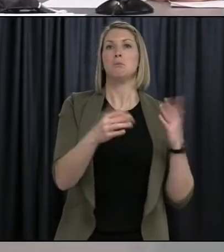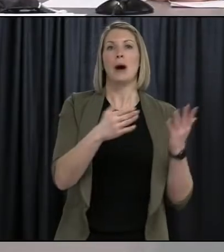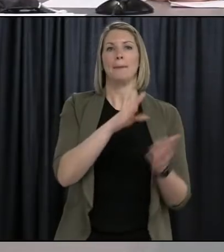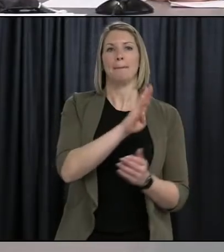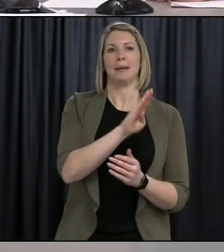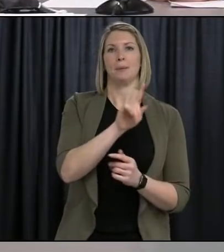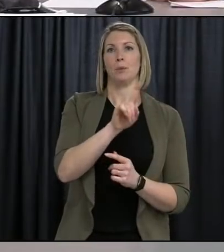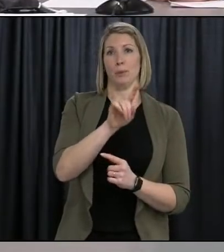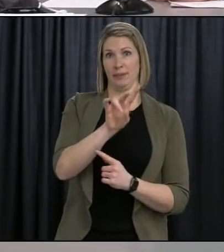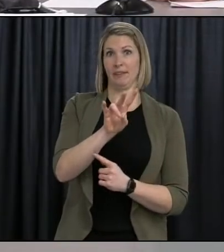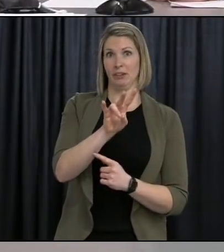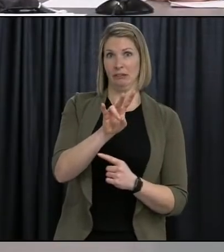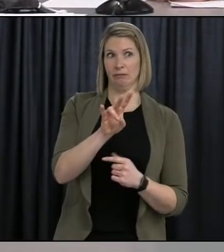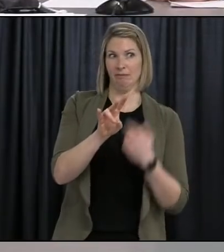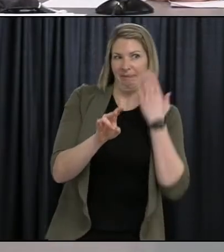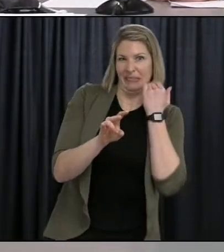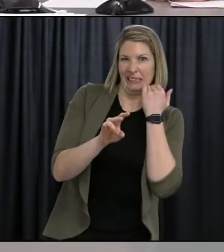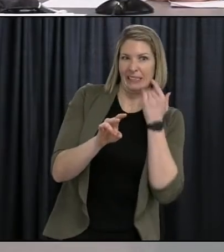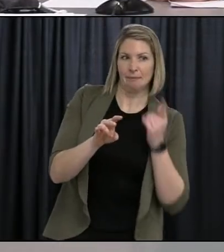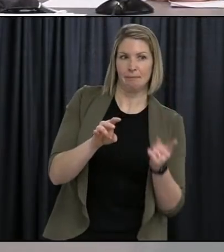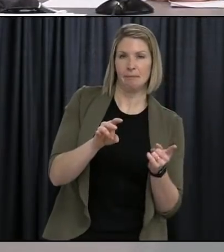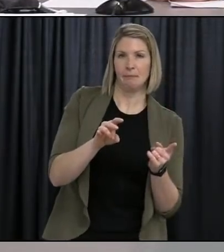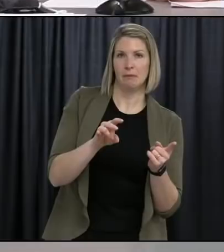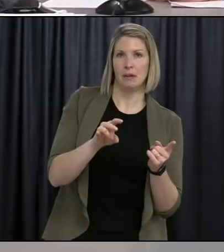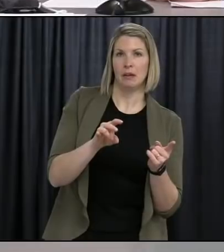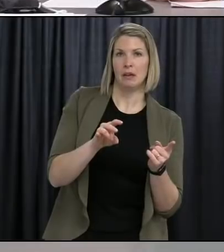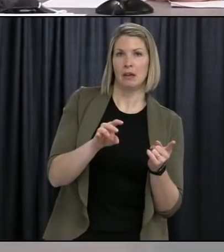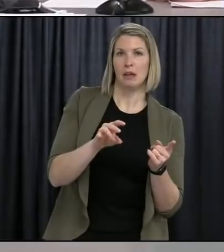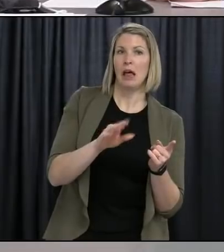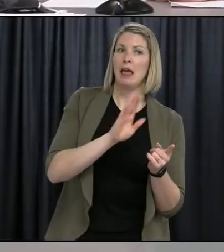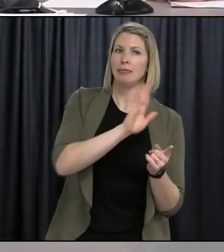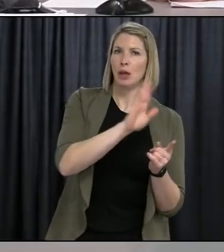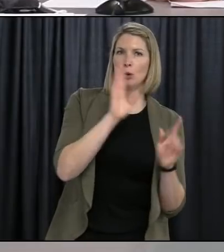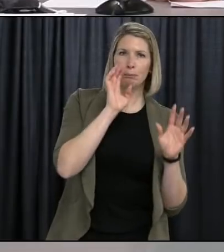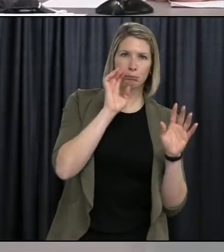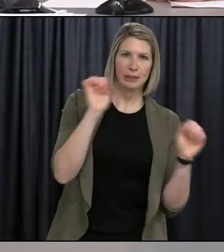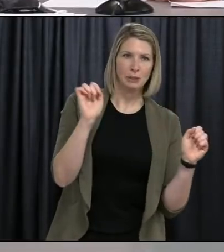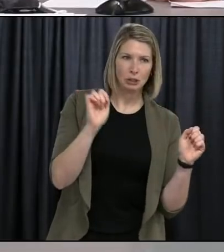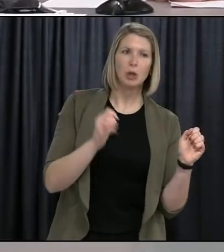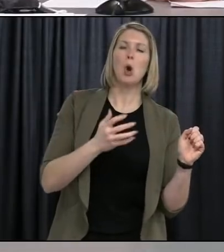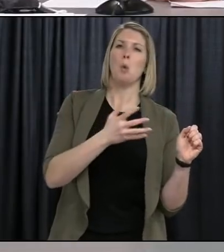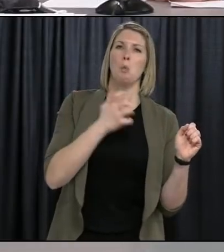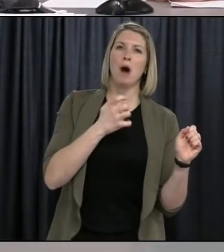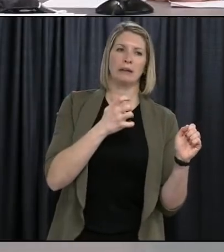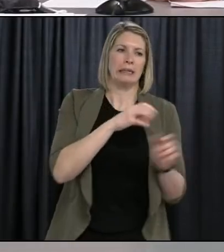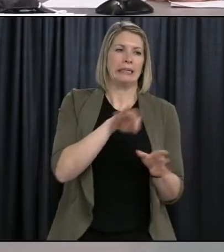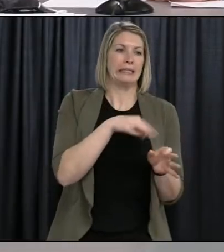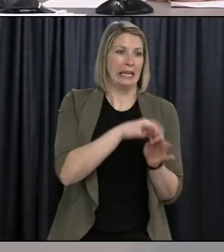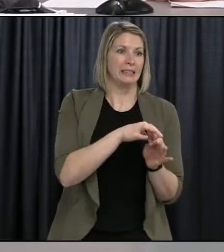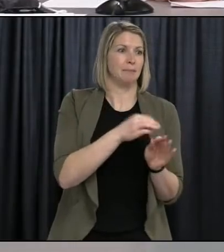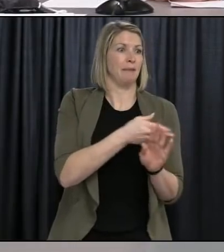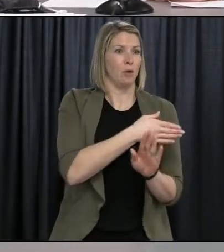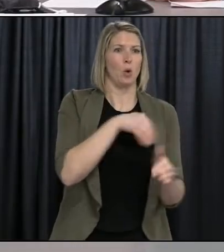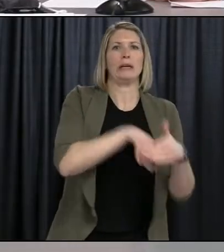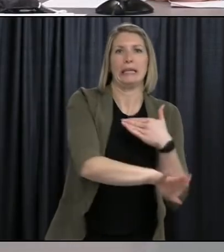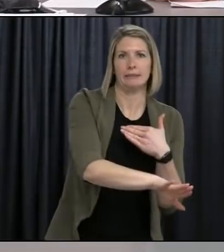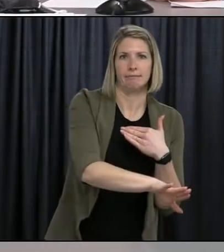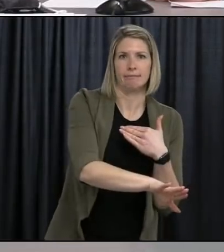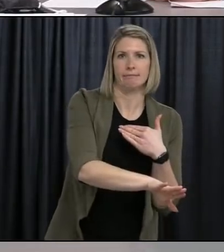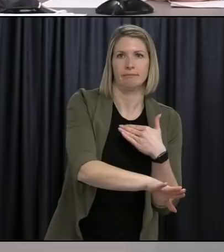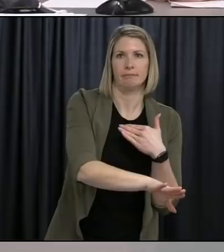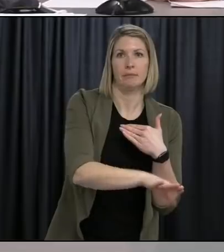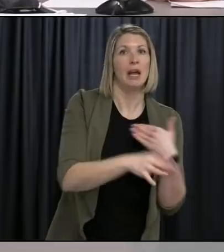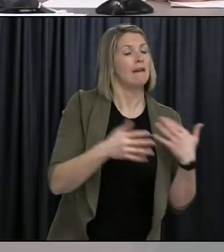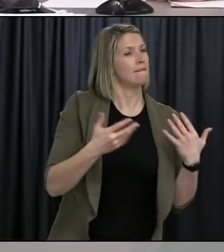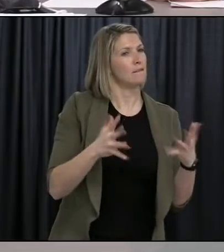saying that basically that point of entry testing allowed them to nip that in the bud. So again, it comes back to